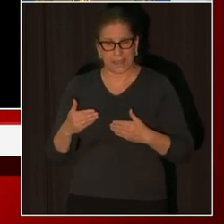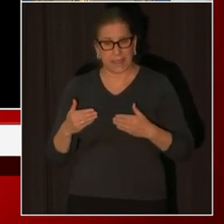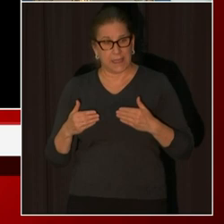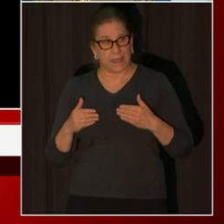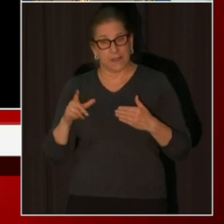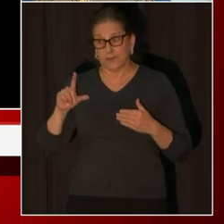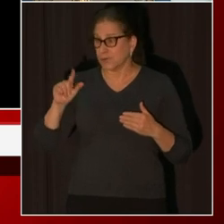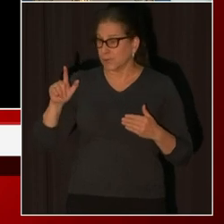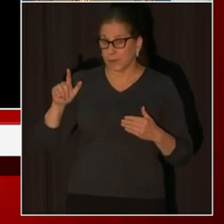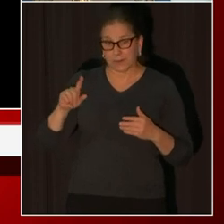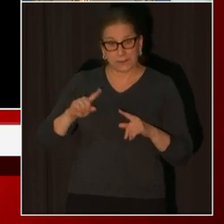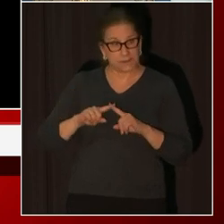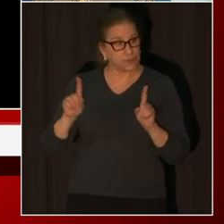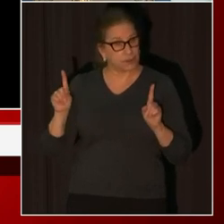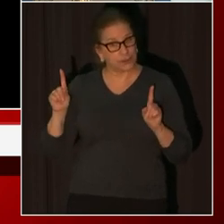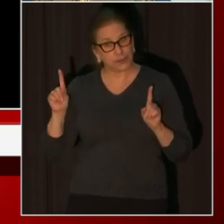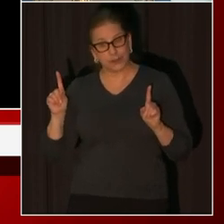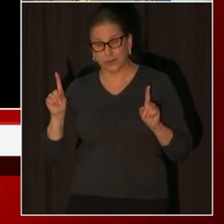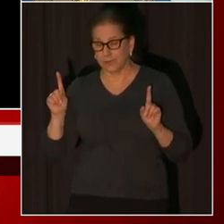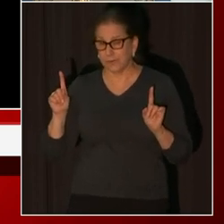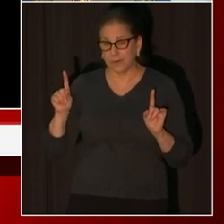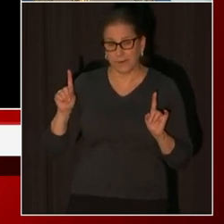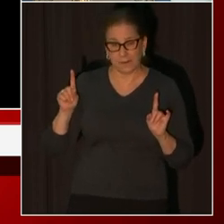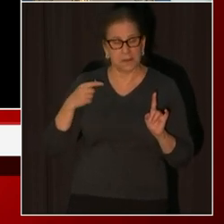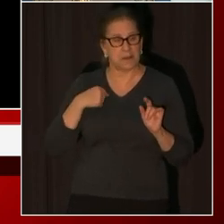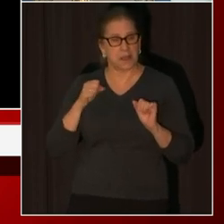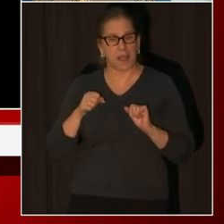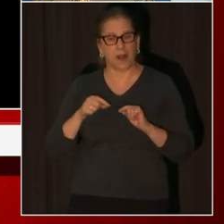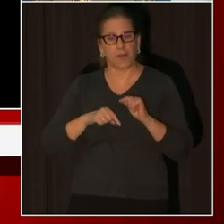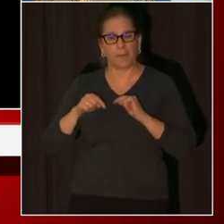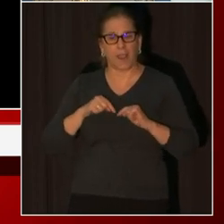make good on those plans.